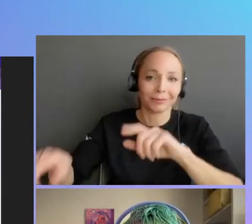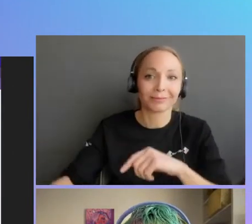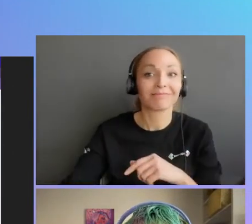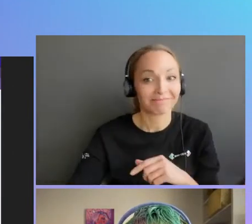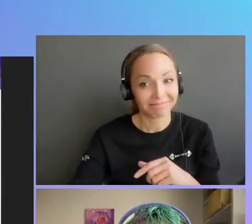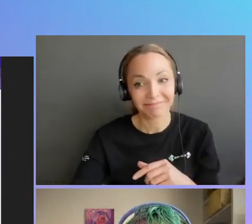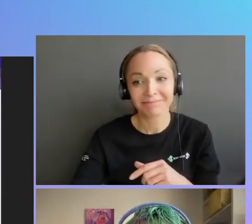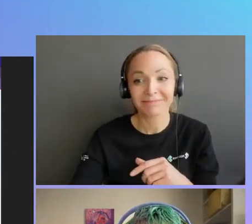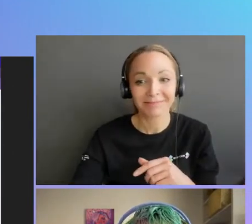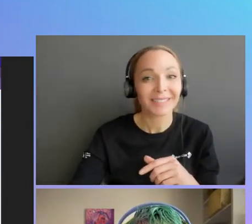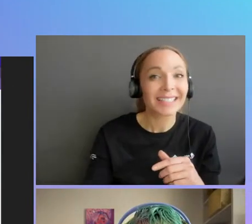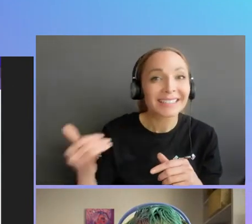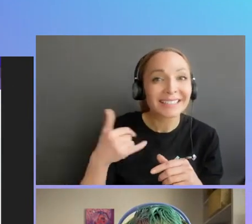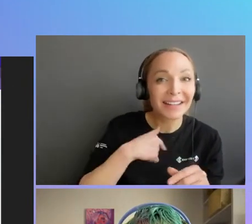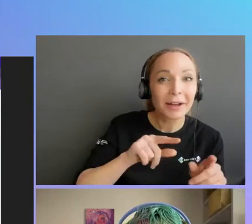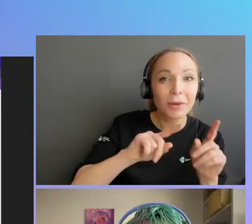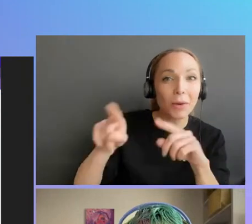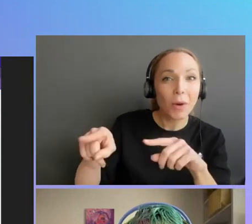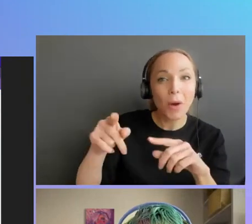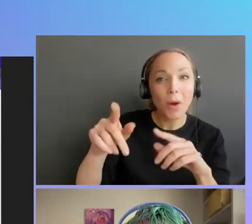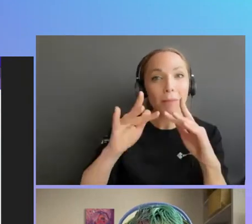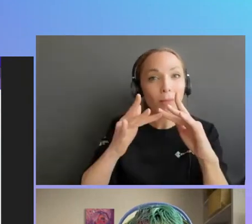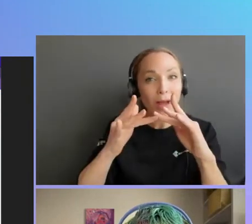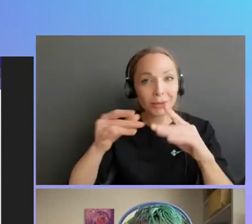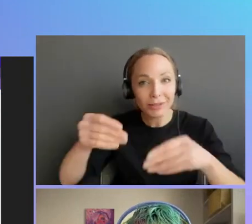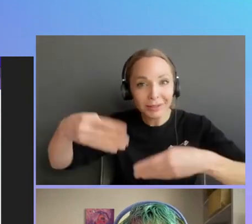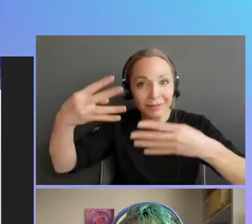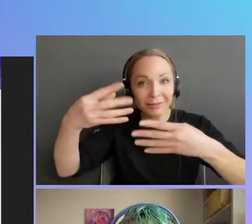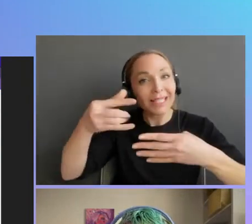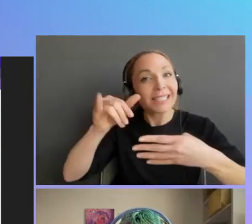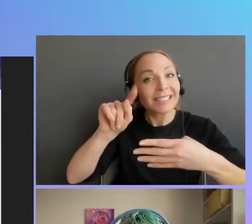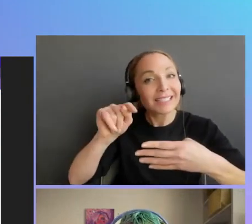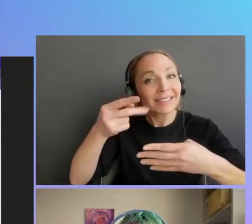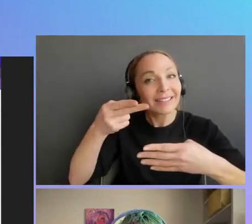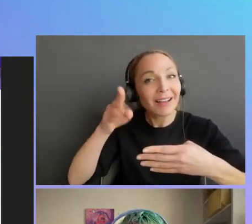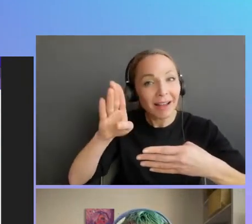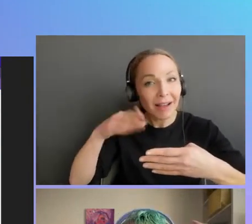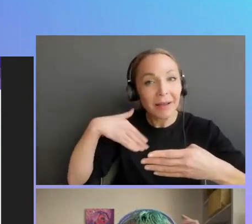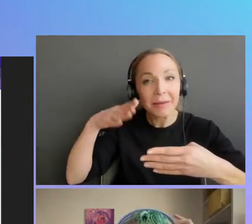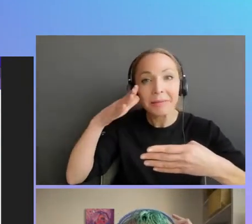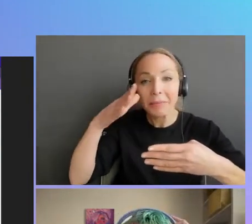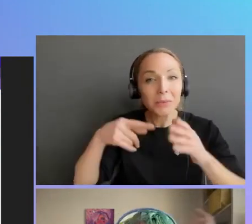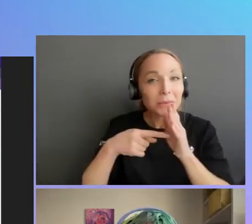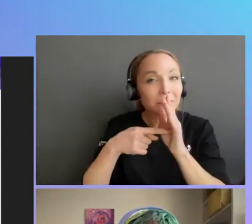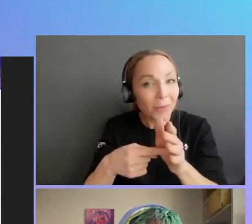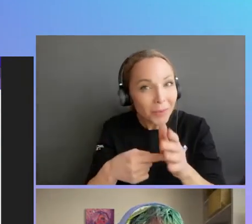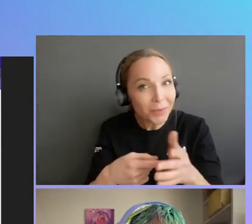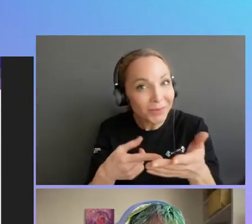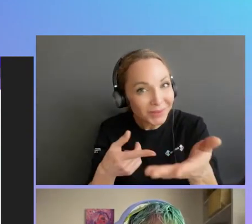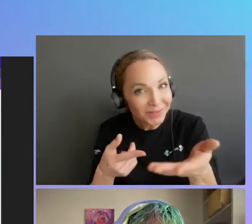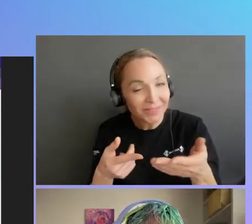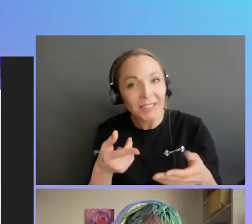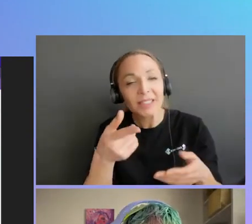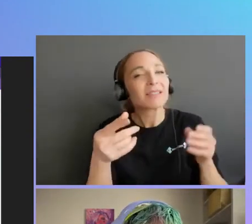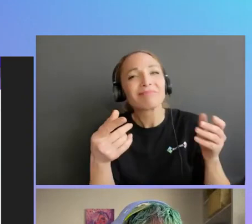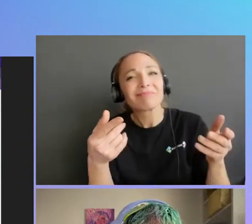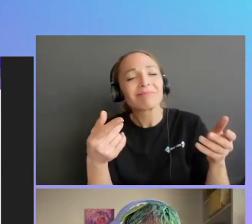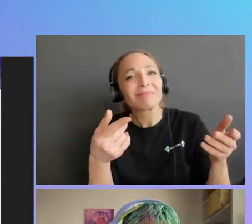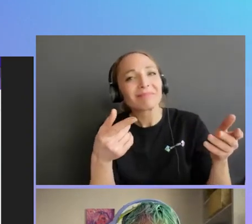the browser, and I'm going to open a page in GitHub where I can show you, in addition